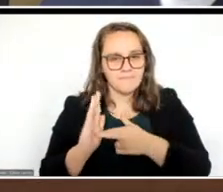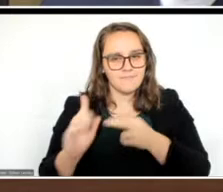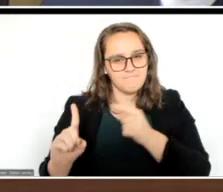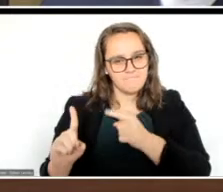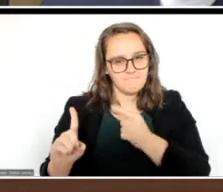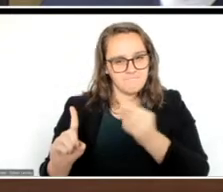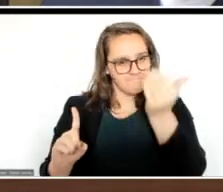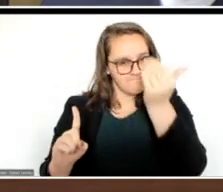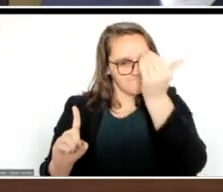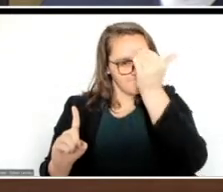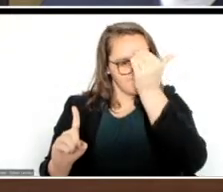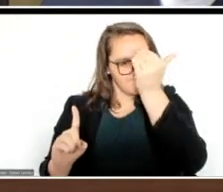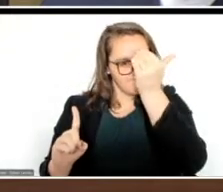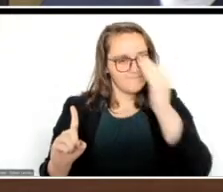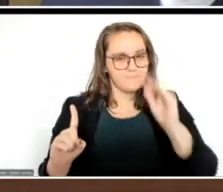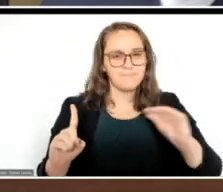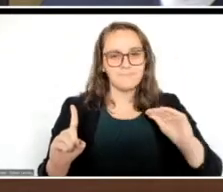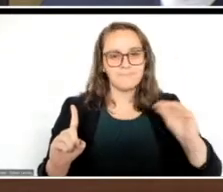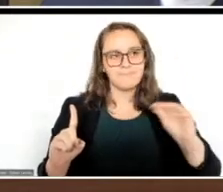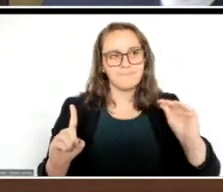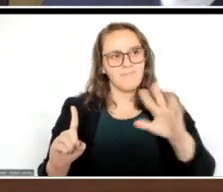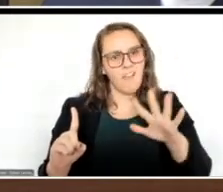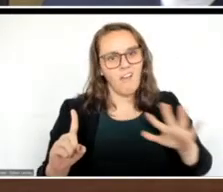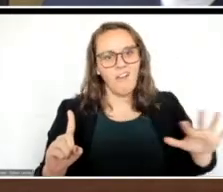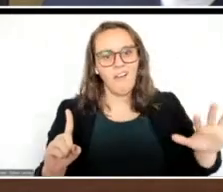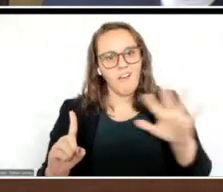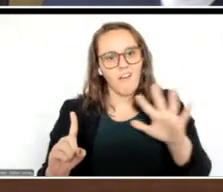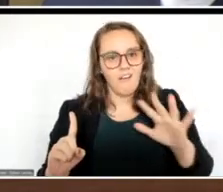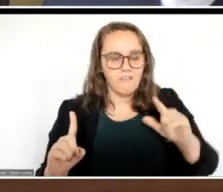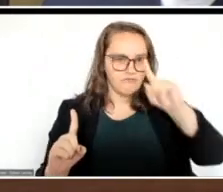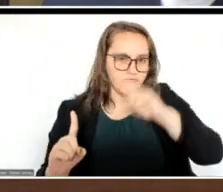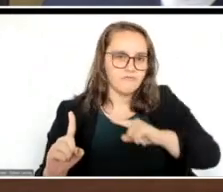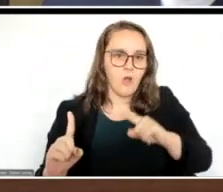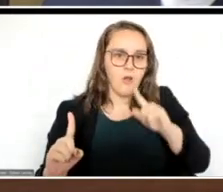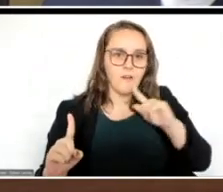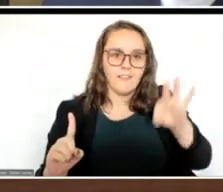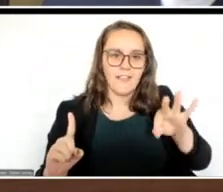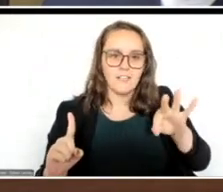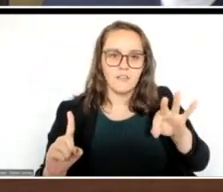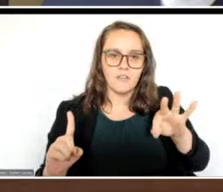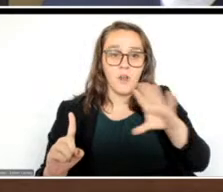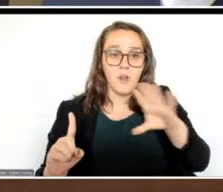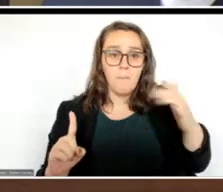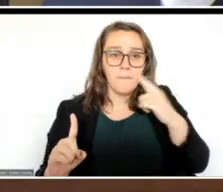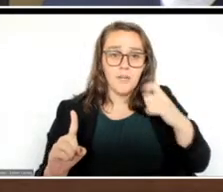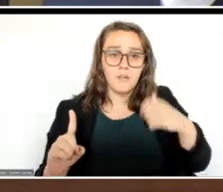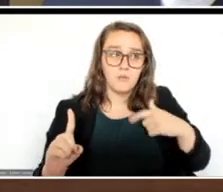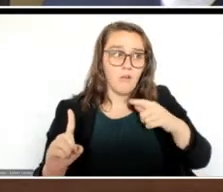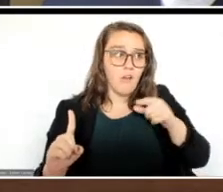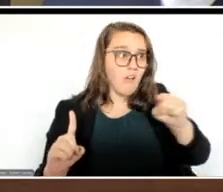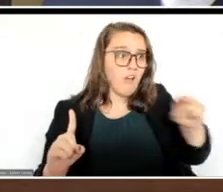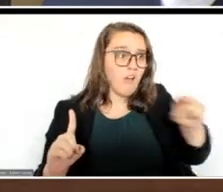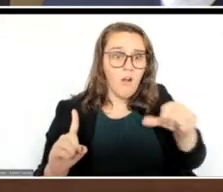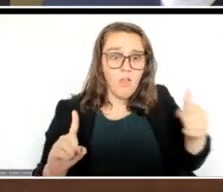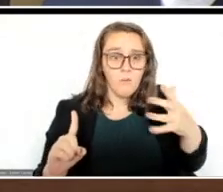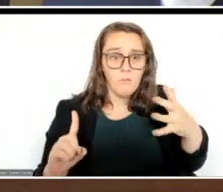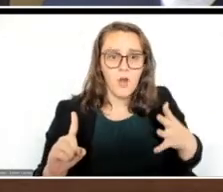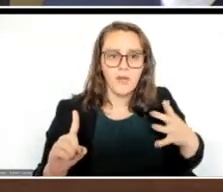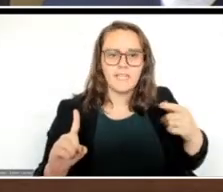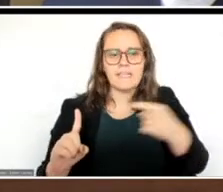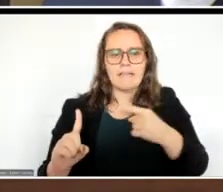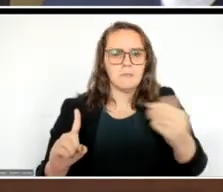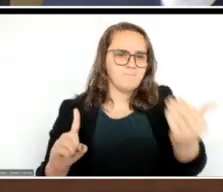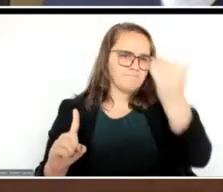of widespread election fraud than almost any other American. President Trump's own campaign experts told